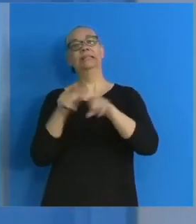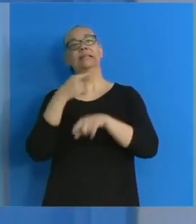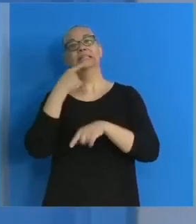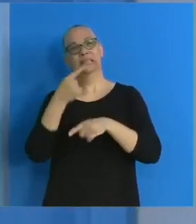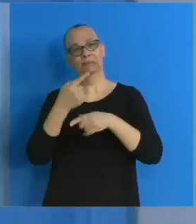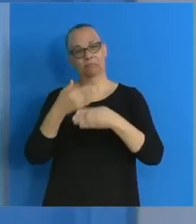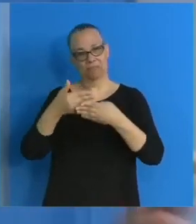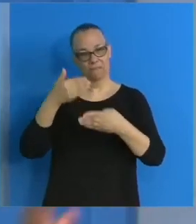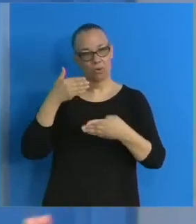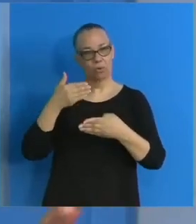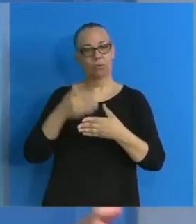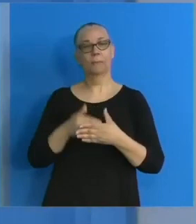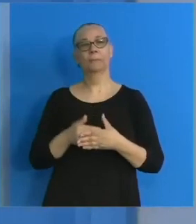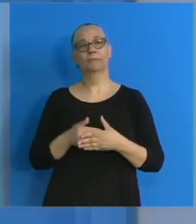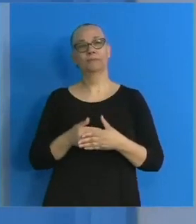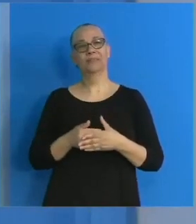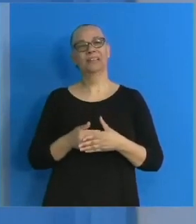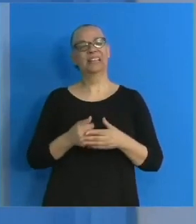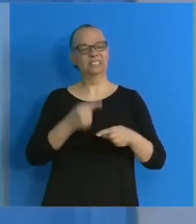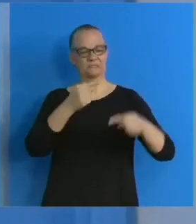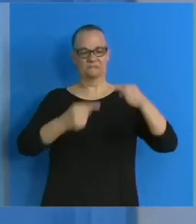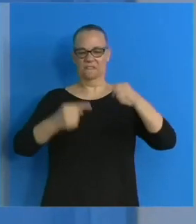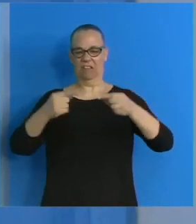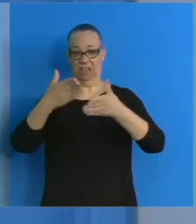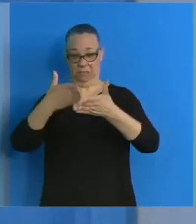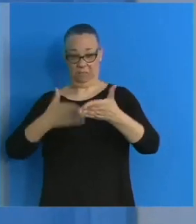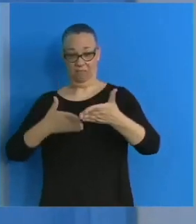my statement, there are different components to this.